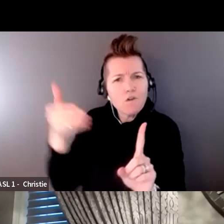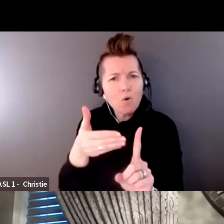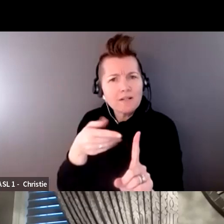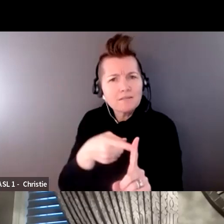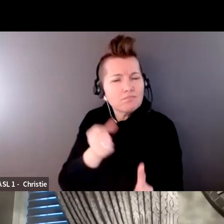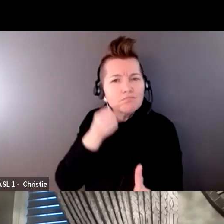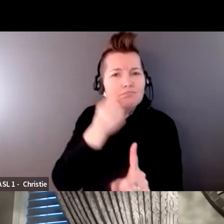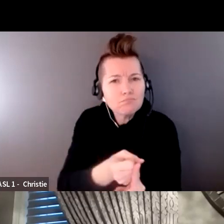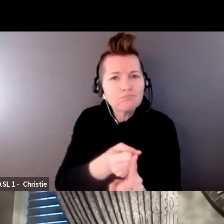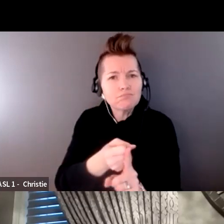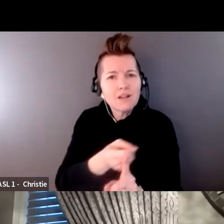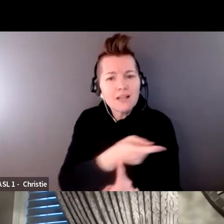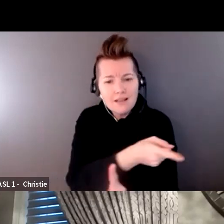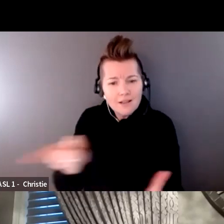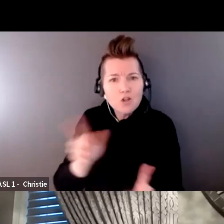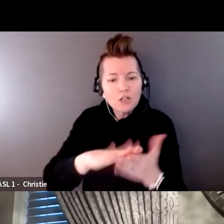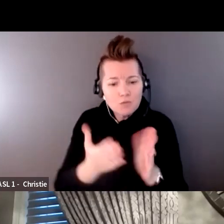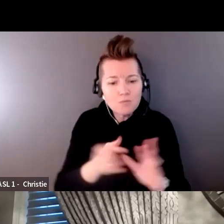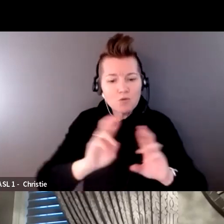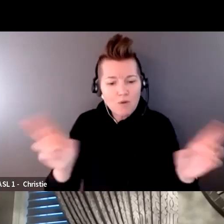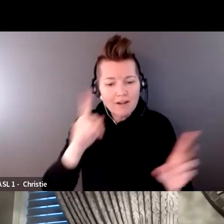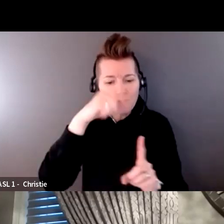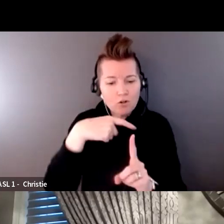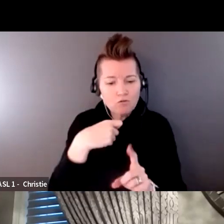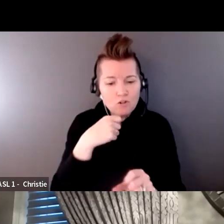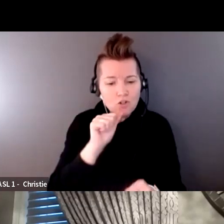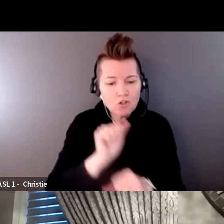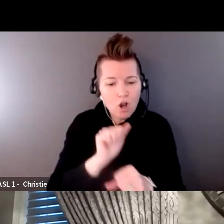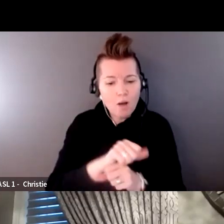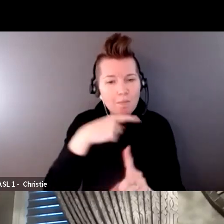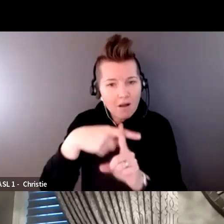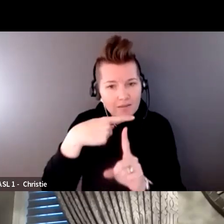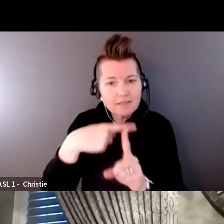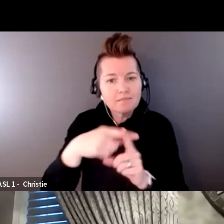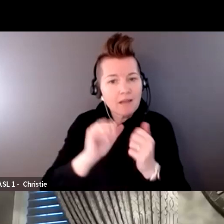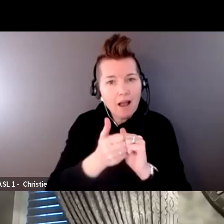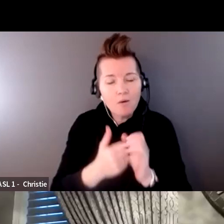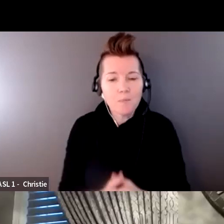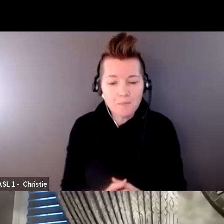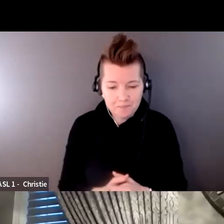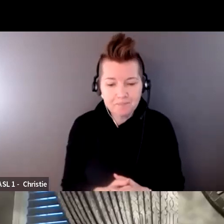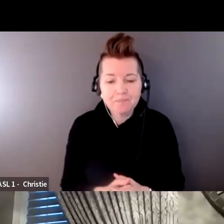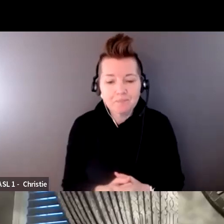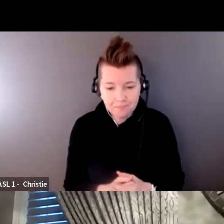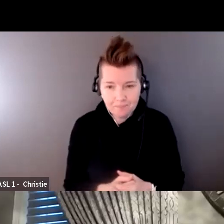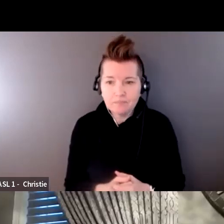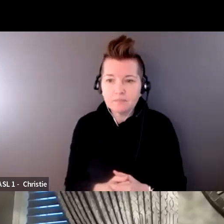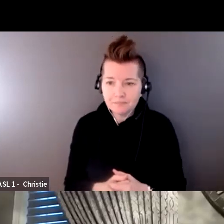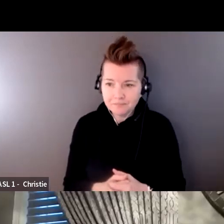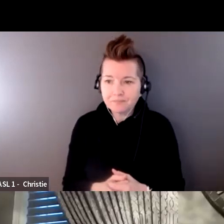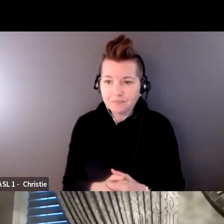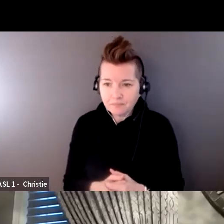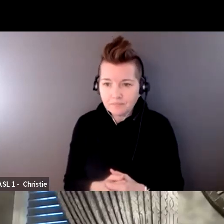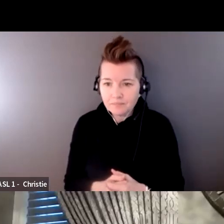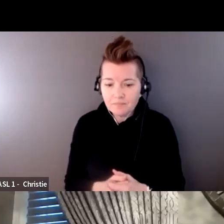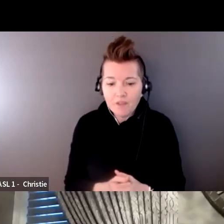impact the job readiness for the participants in that program? Right. First, to understand the needs of the